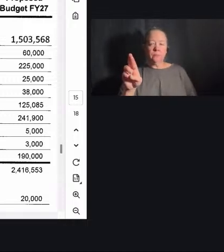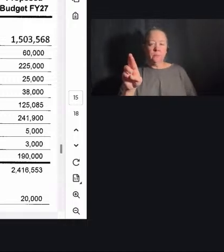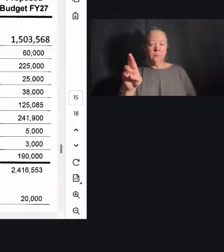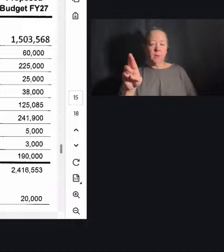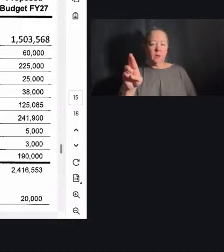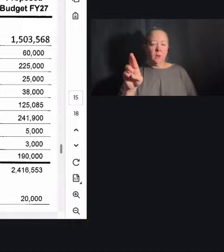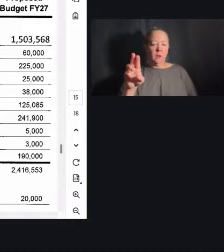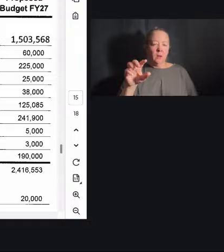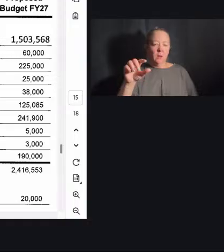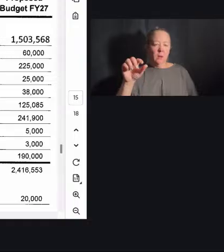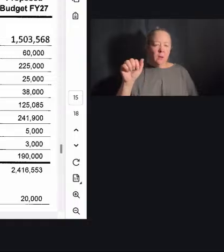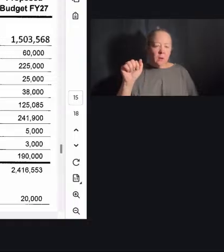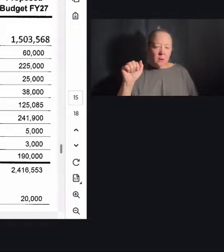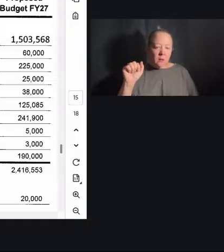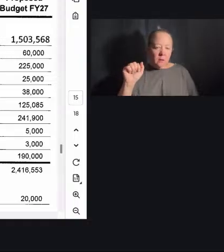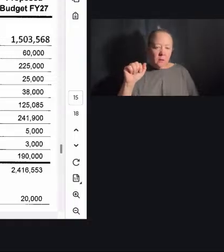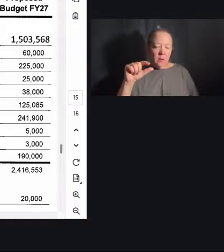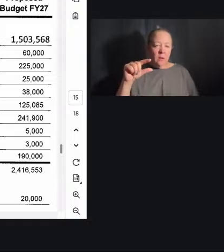trees.